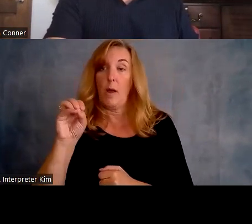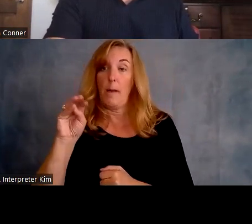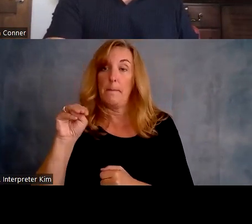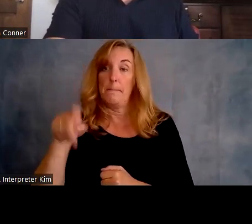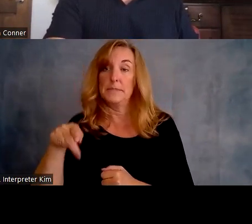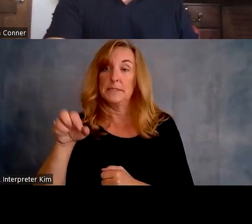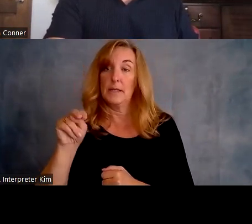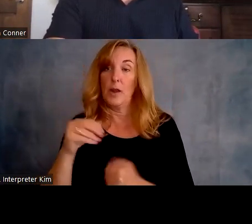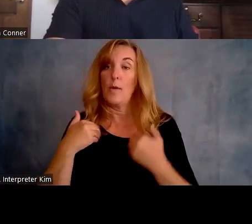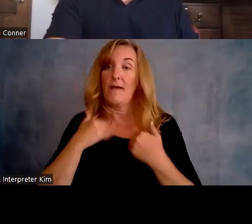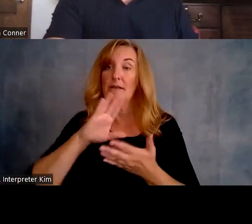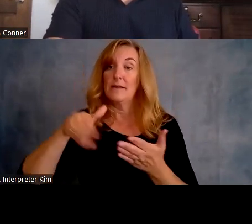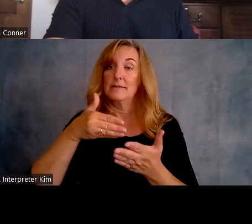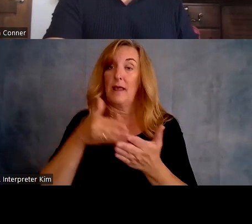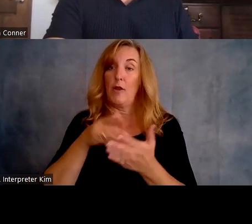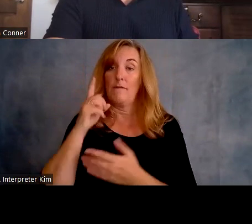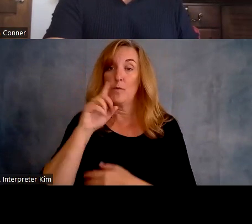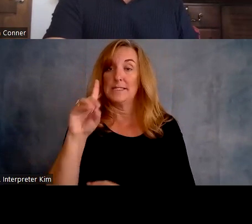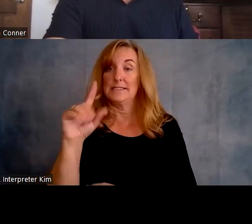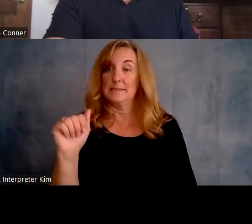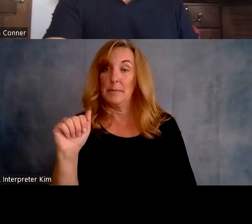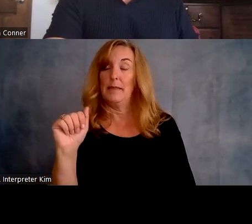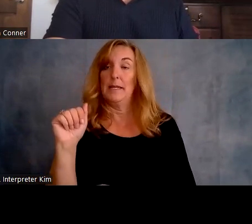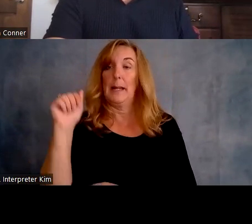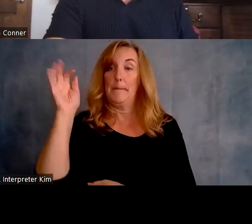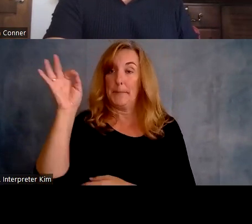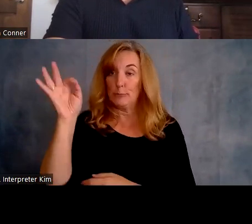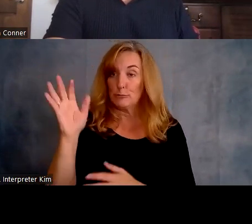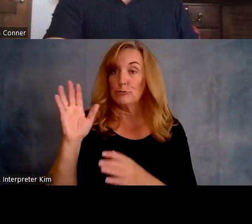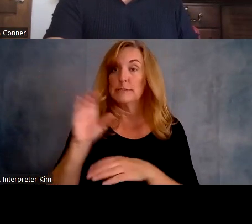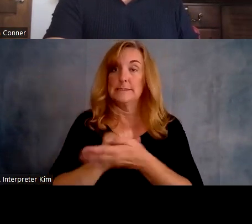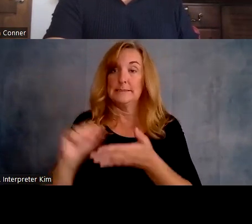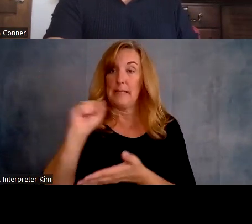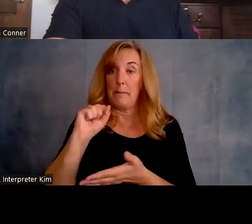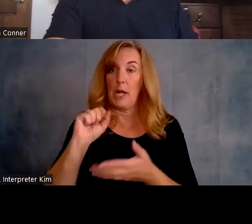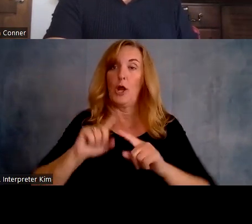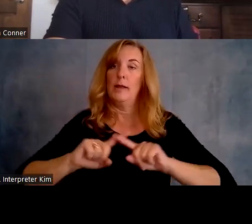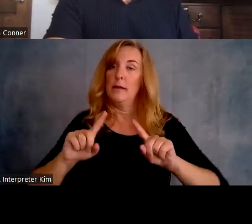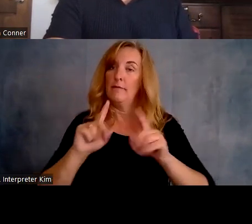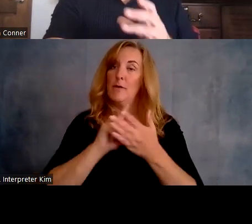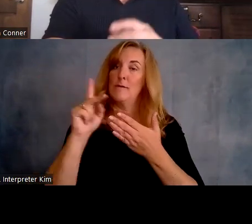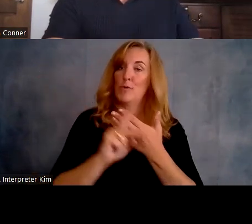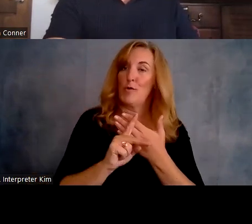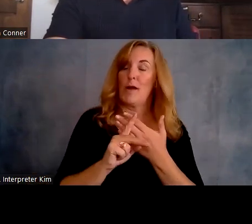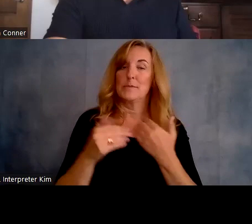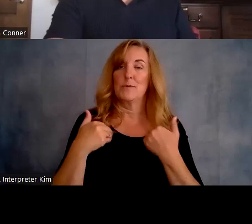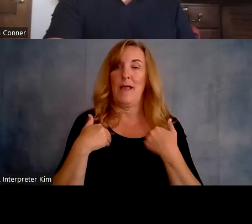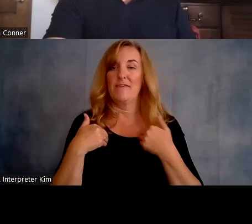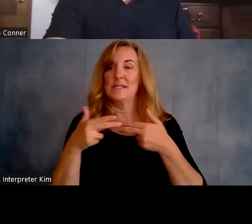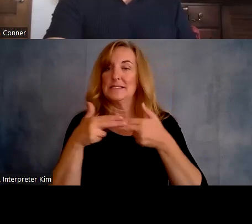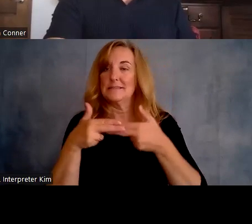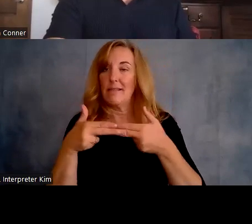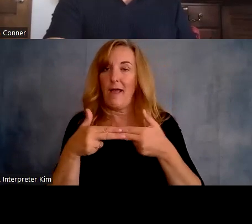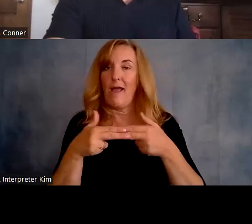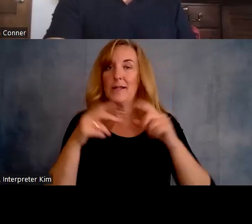Center for Disability and Ministry at Western Seminary, and we have a number of programs. I've just gone to a slide that has our Center for Disability